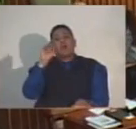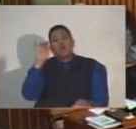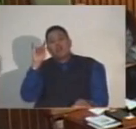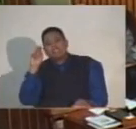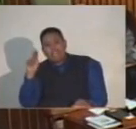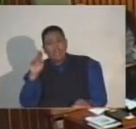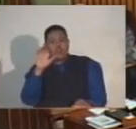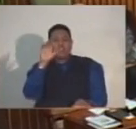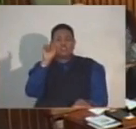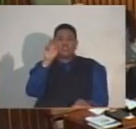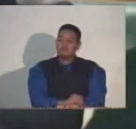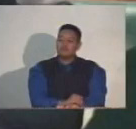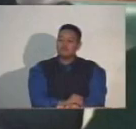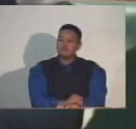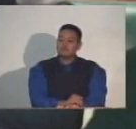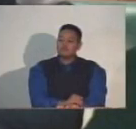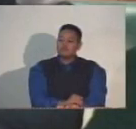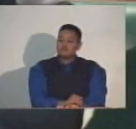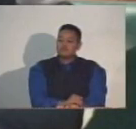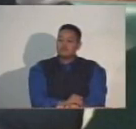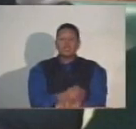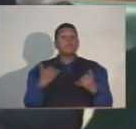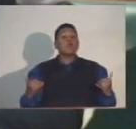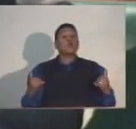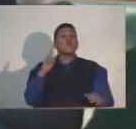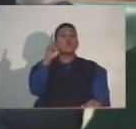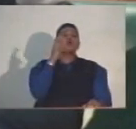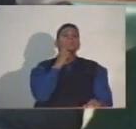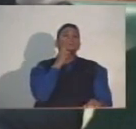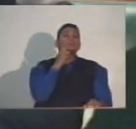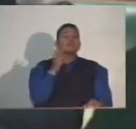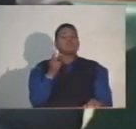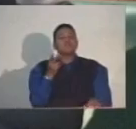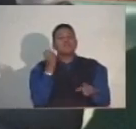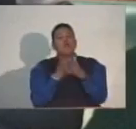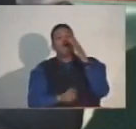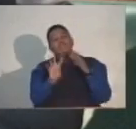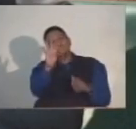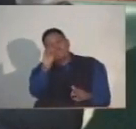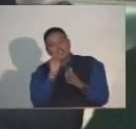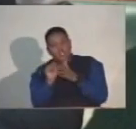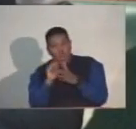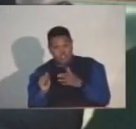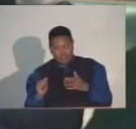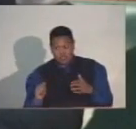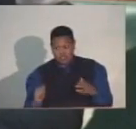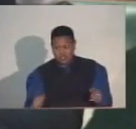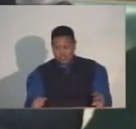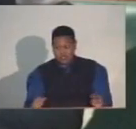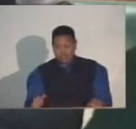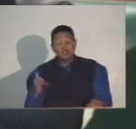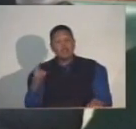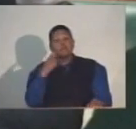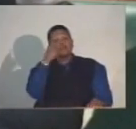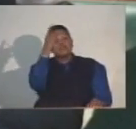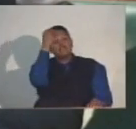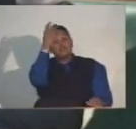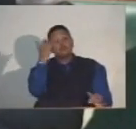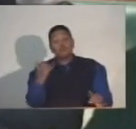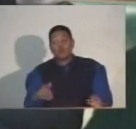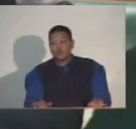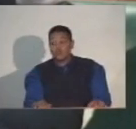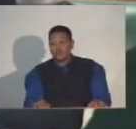year. At present, a stick of cigarette costs $40. And let me send the signal now.